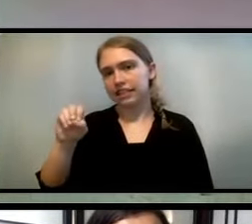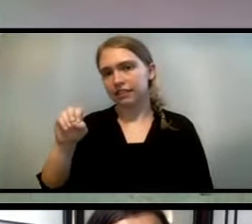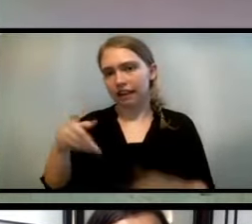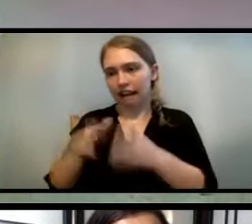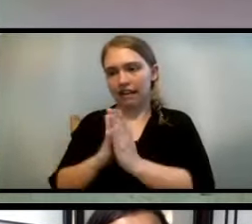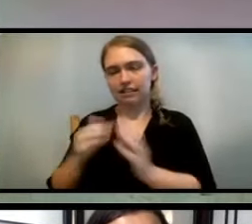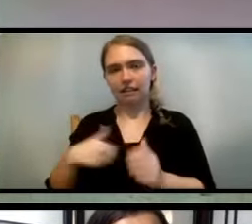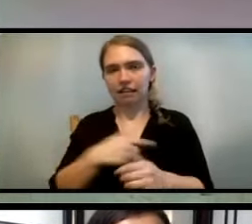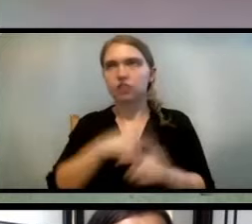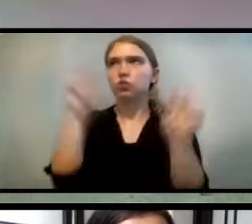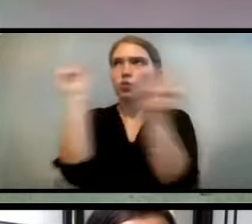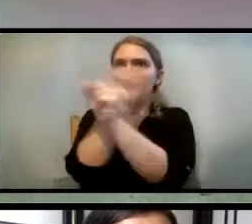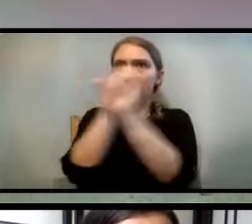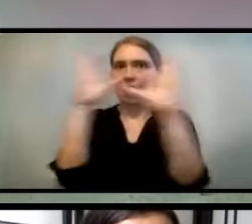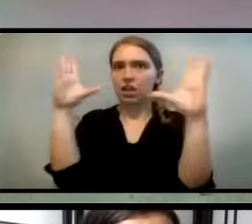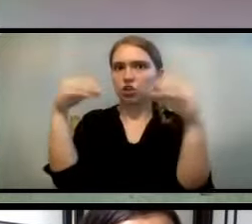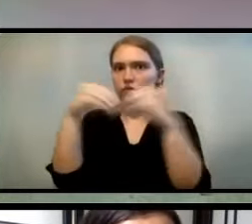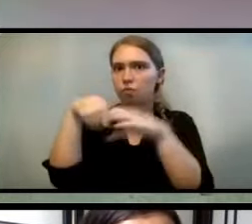of us.